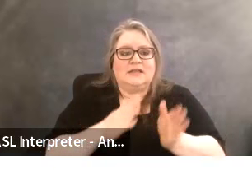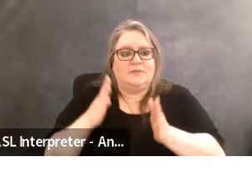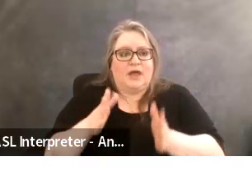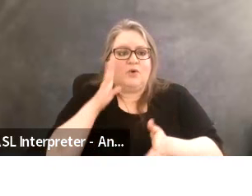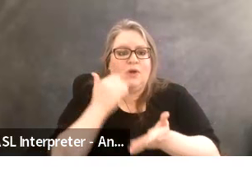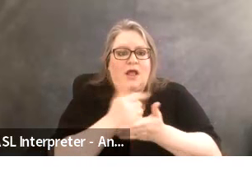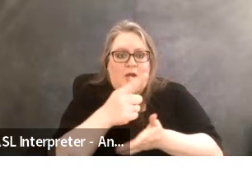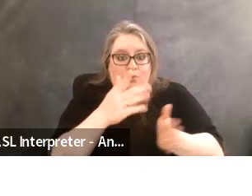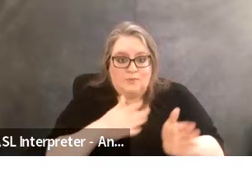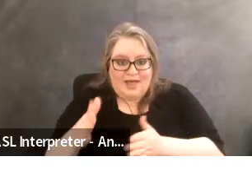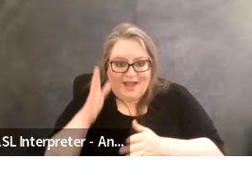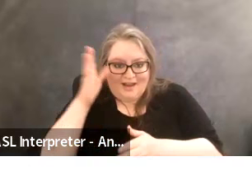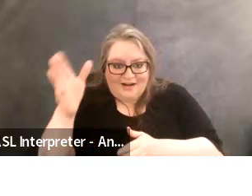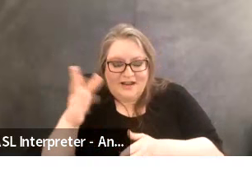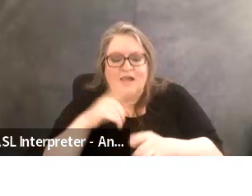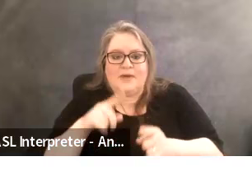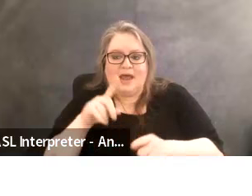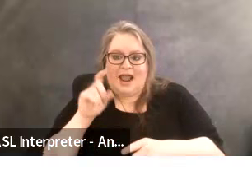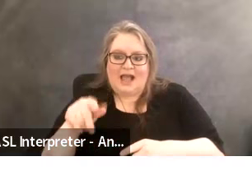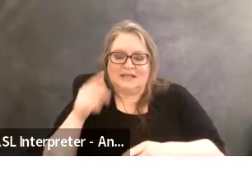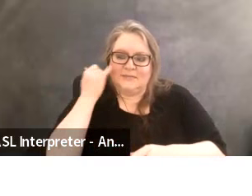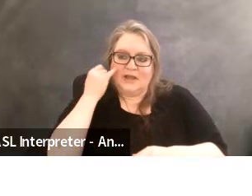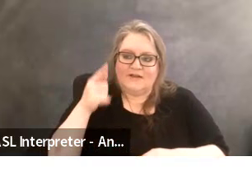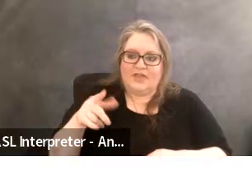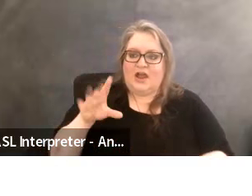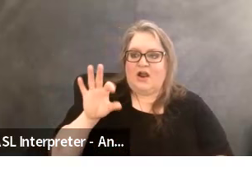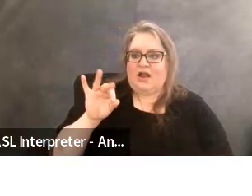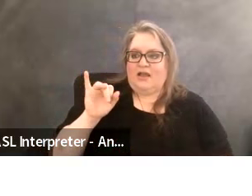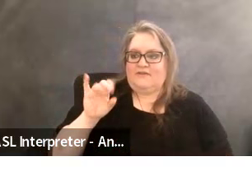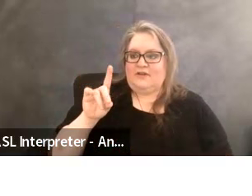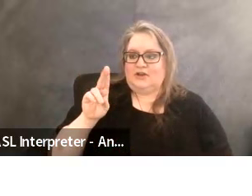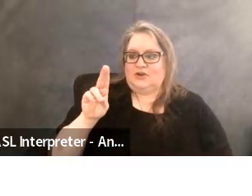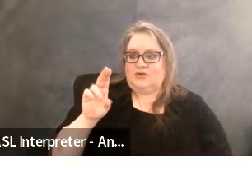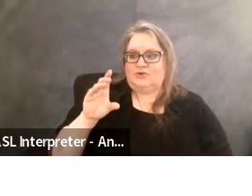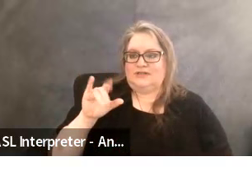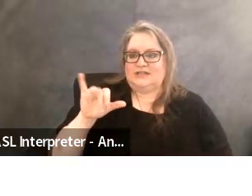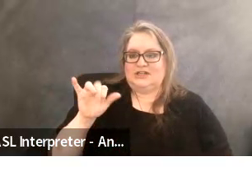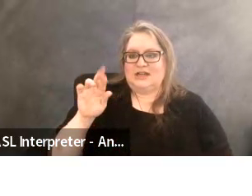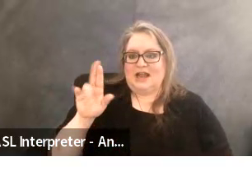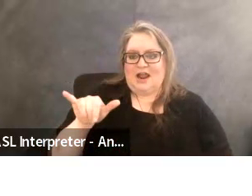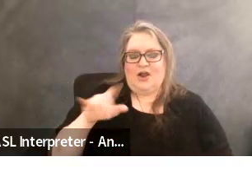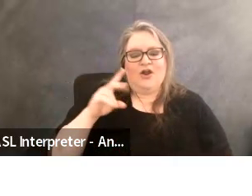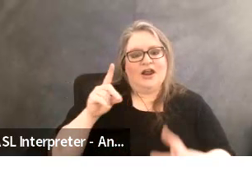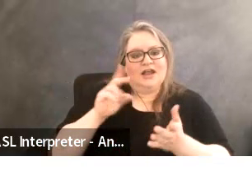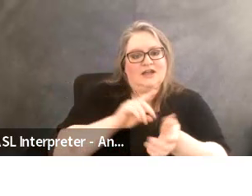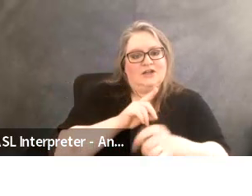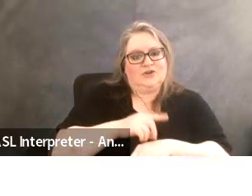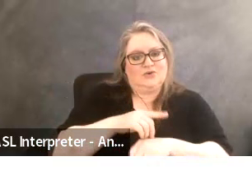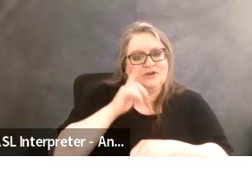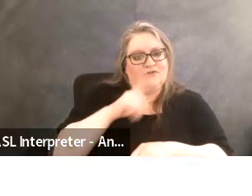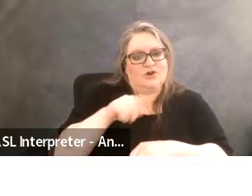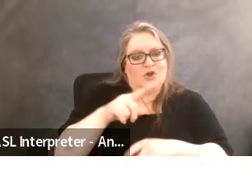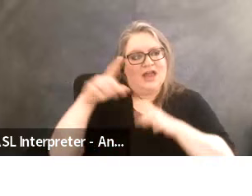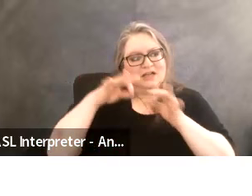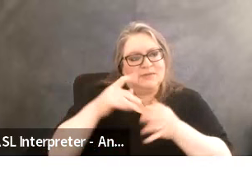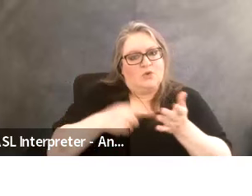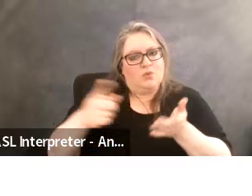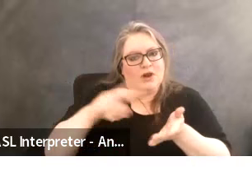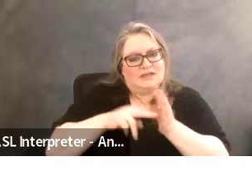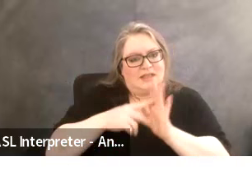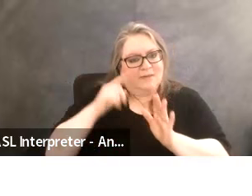ask them if they are fiduciary, if they have a fiduciary duty to you, and also have them explain what it is.